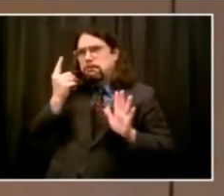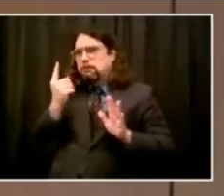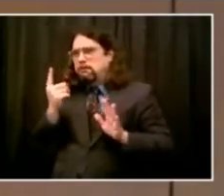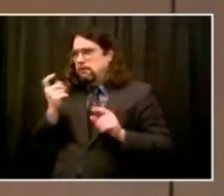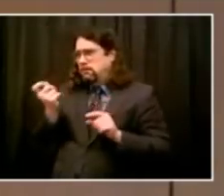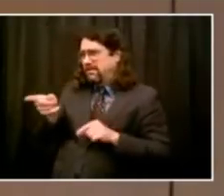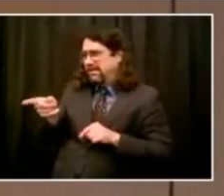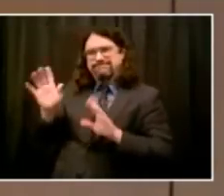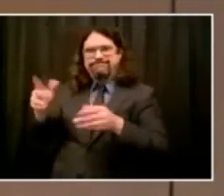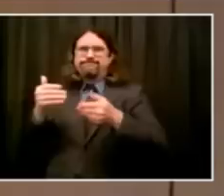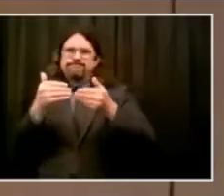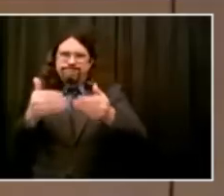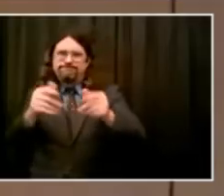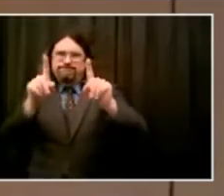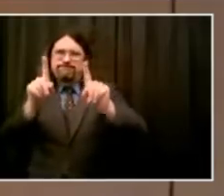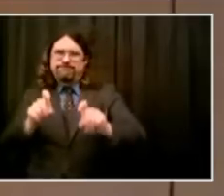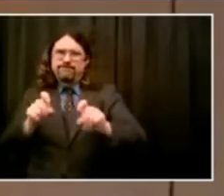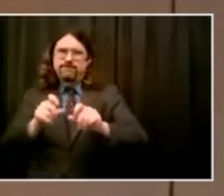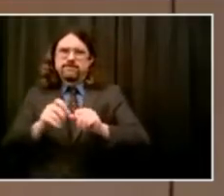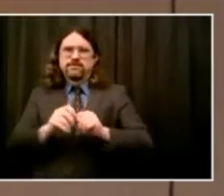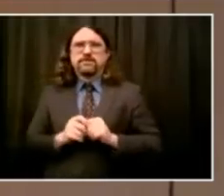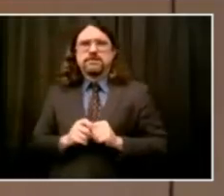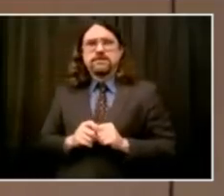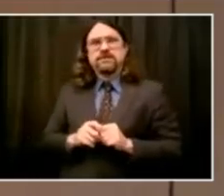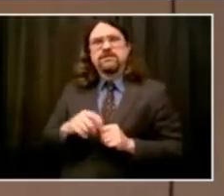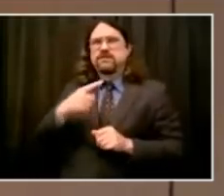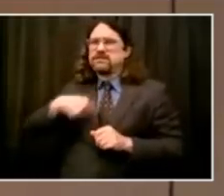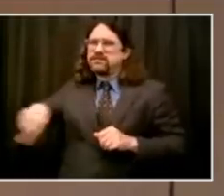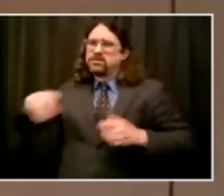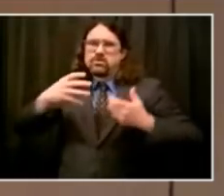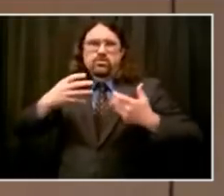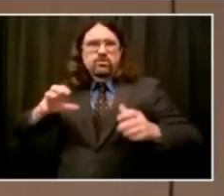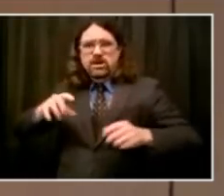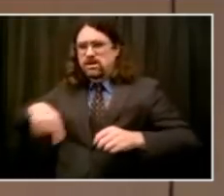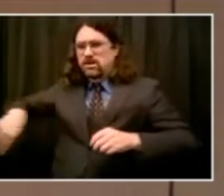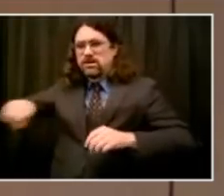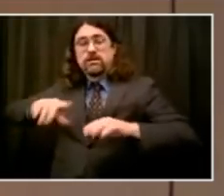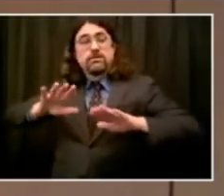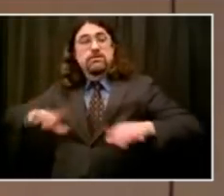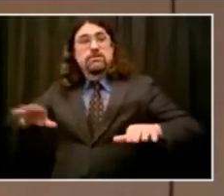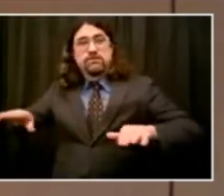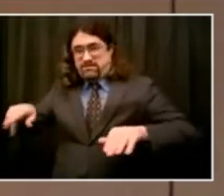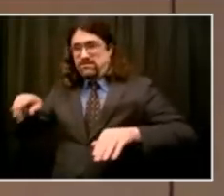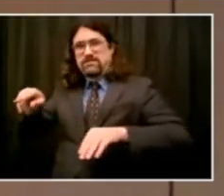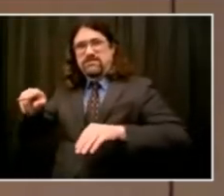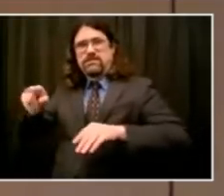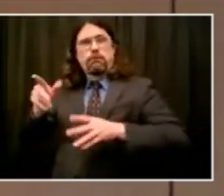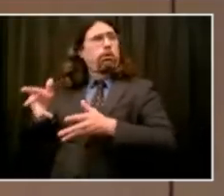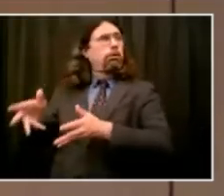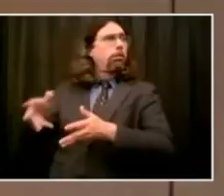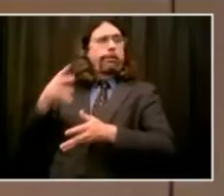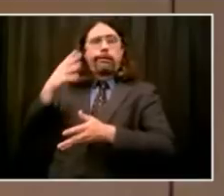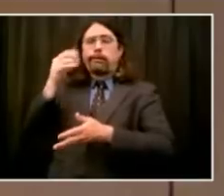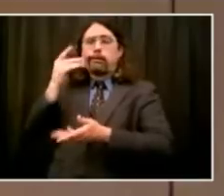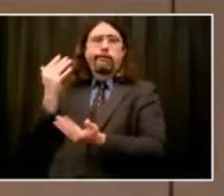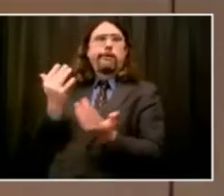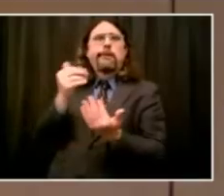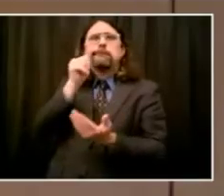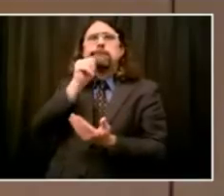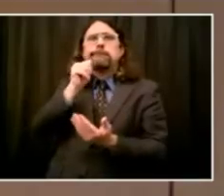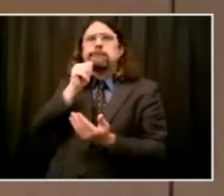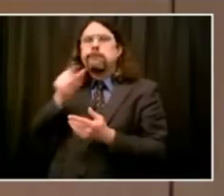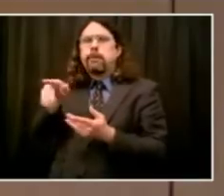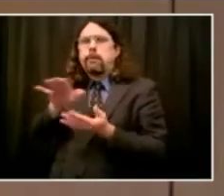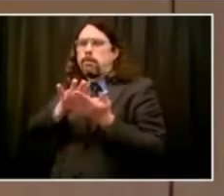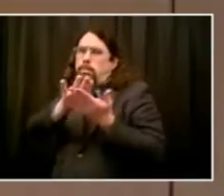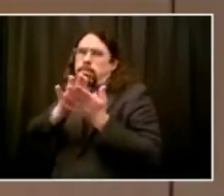And certainly as we get heavily into the testing and tracing, there will be an opportunity and an